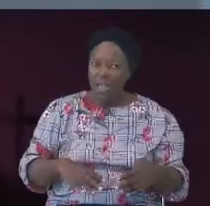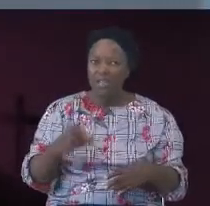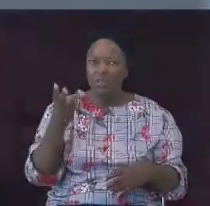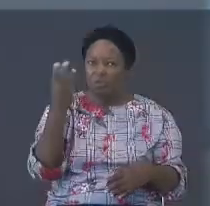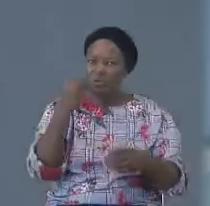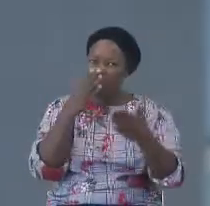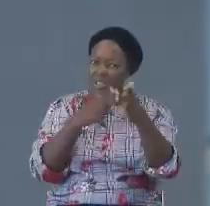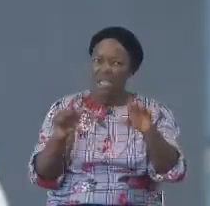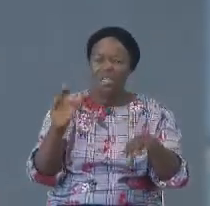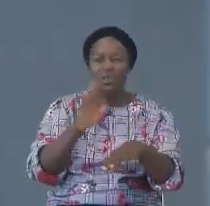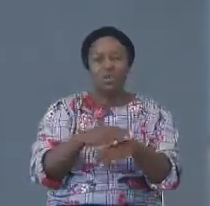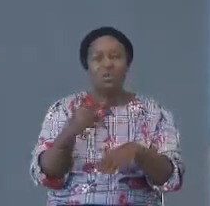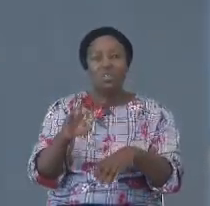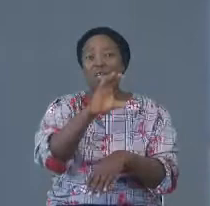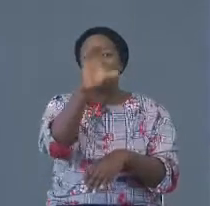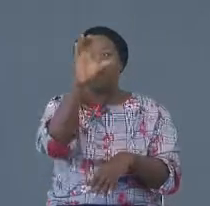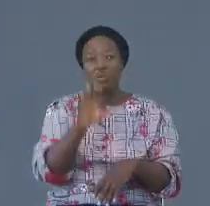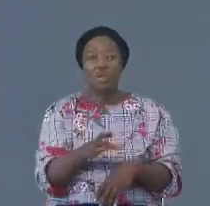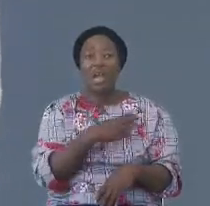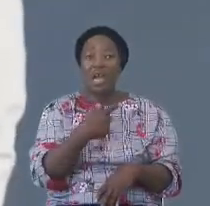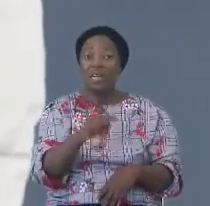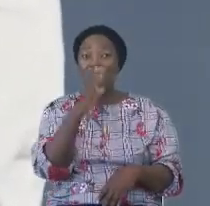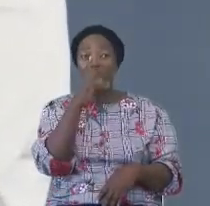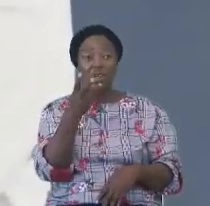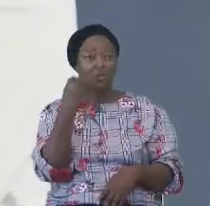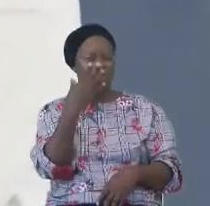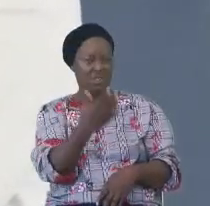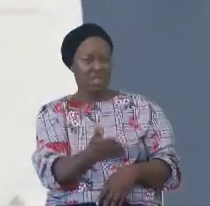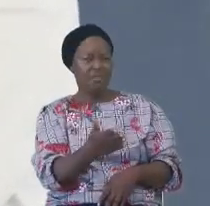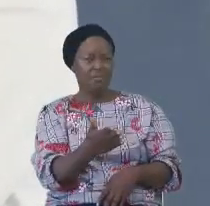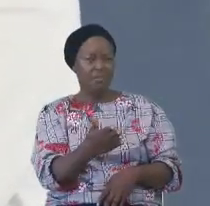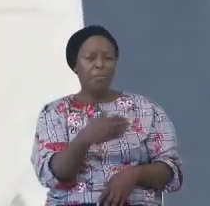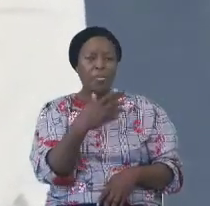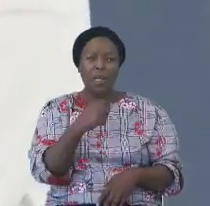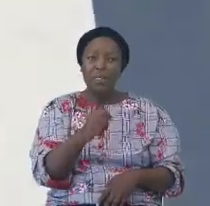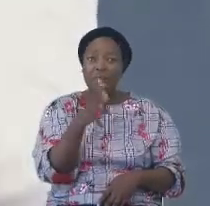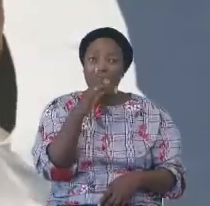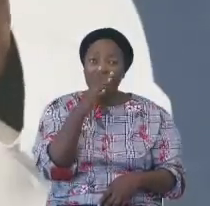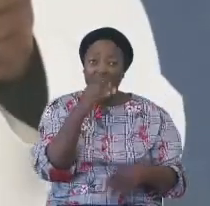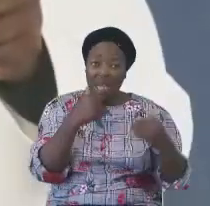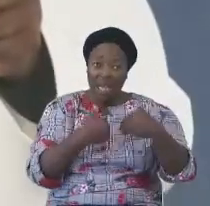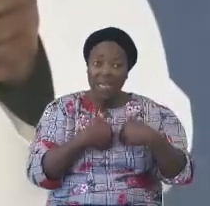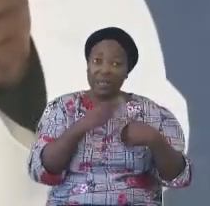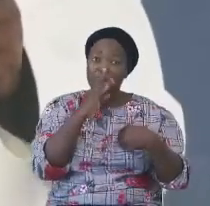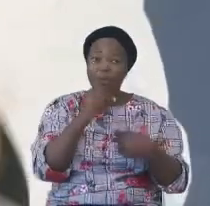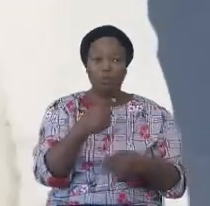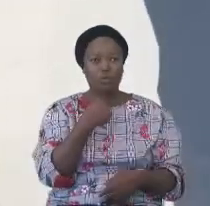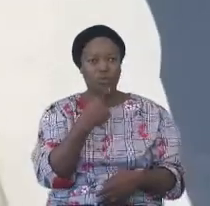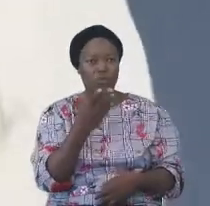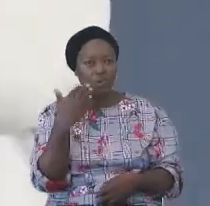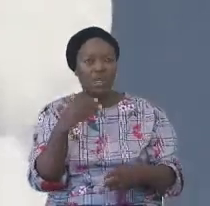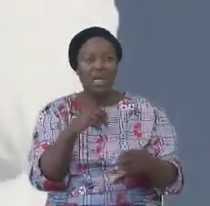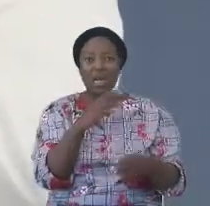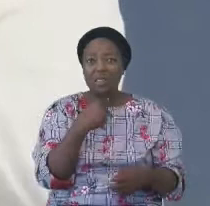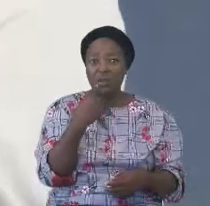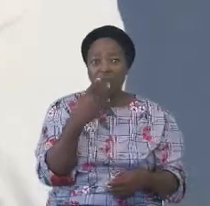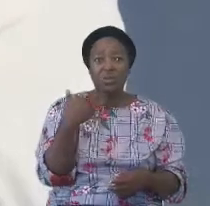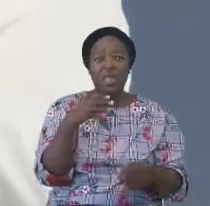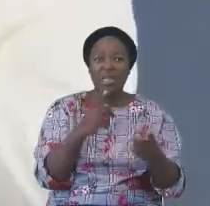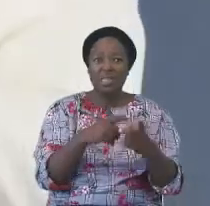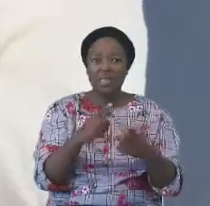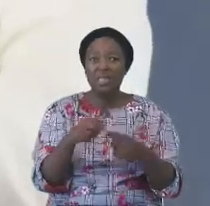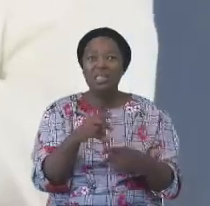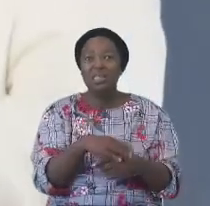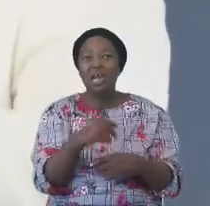of bereavement away. Christ was dying on the cross, and the mother was there. The